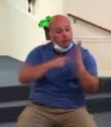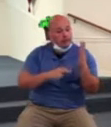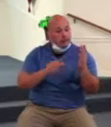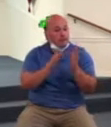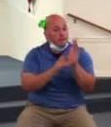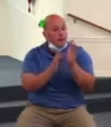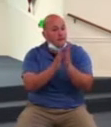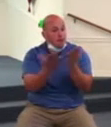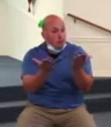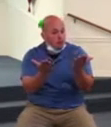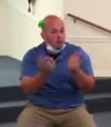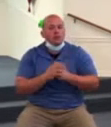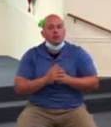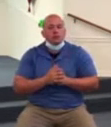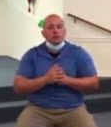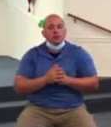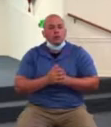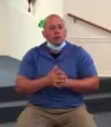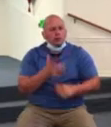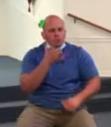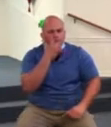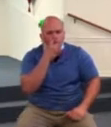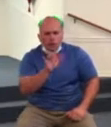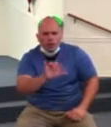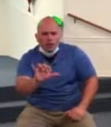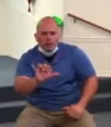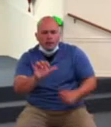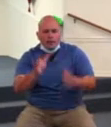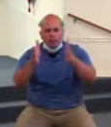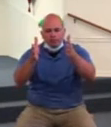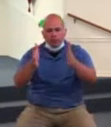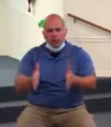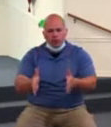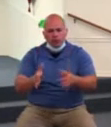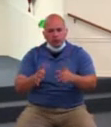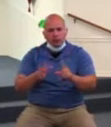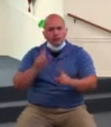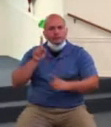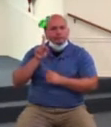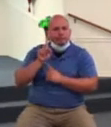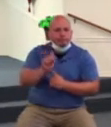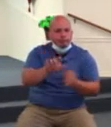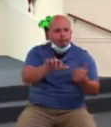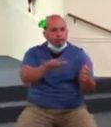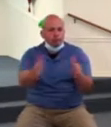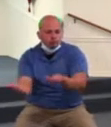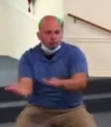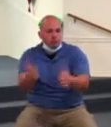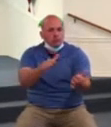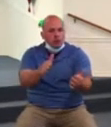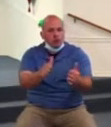Does it look like a person being dipped underwater and raised back up?